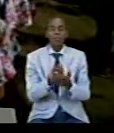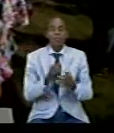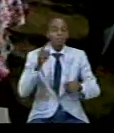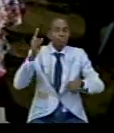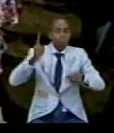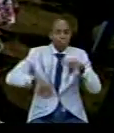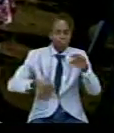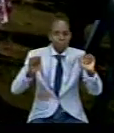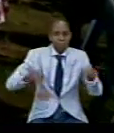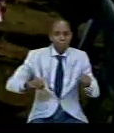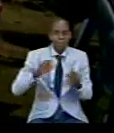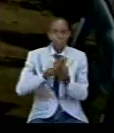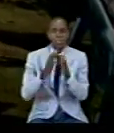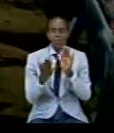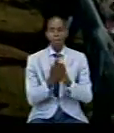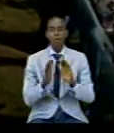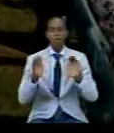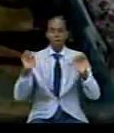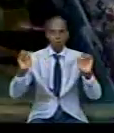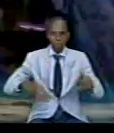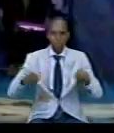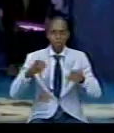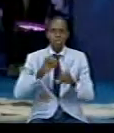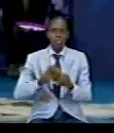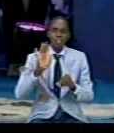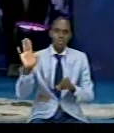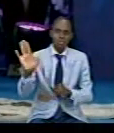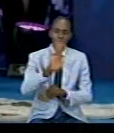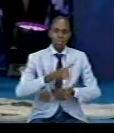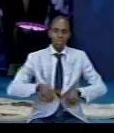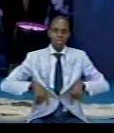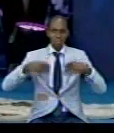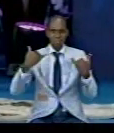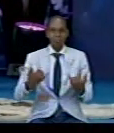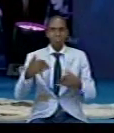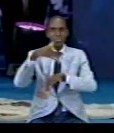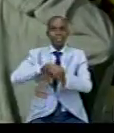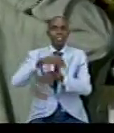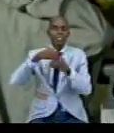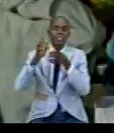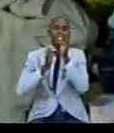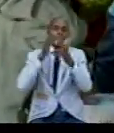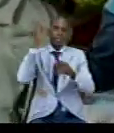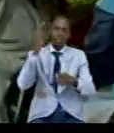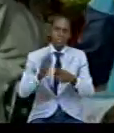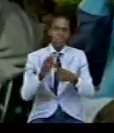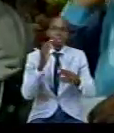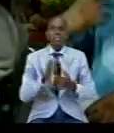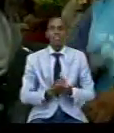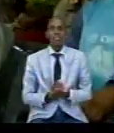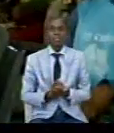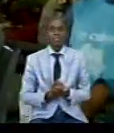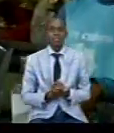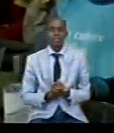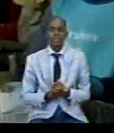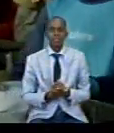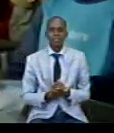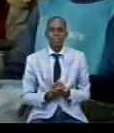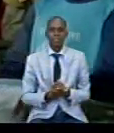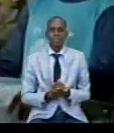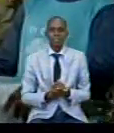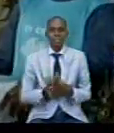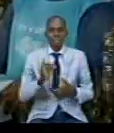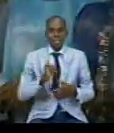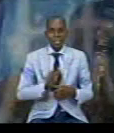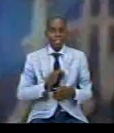impossibilities becoming possible in your life tonight, in Jesus' name. I see a mother